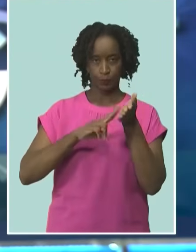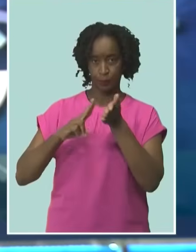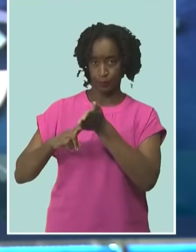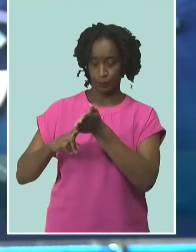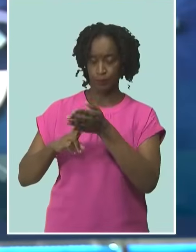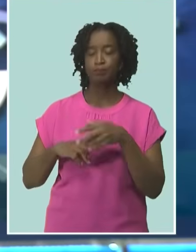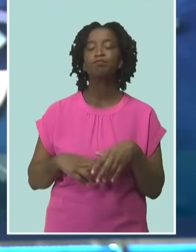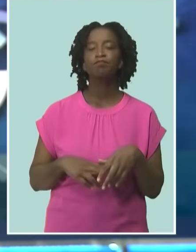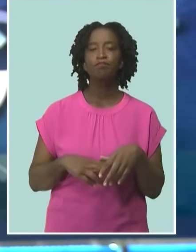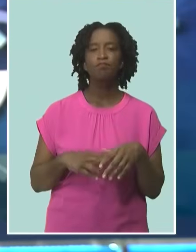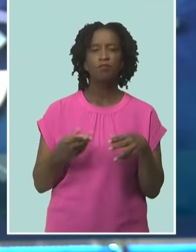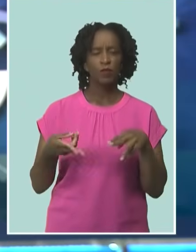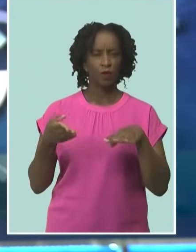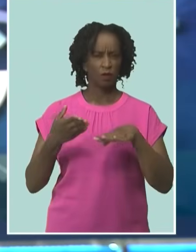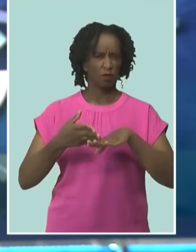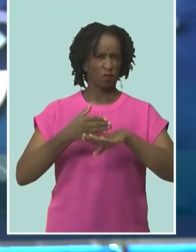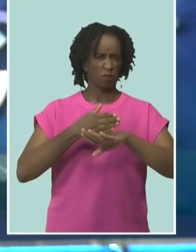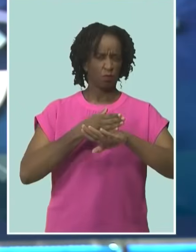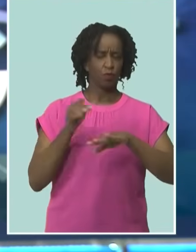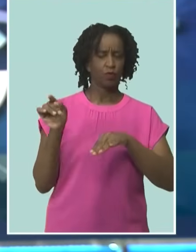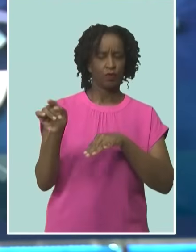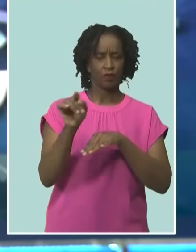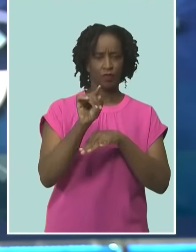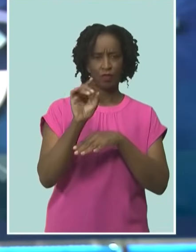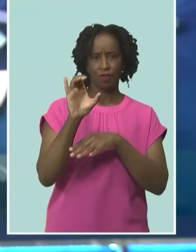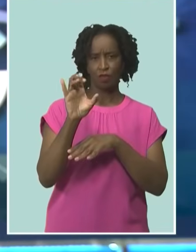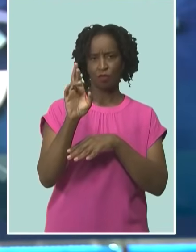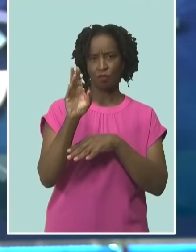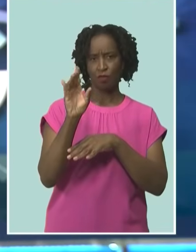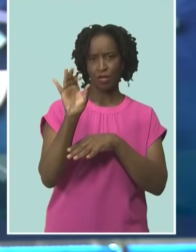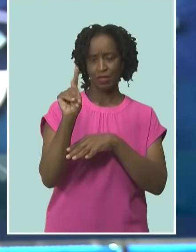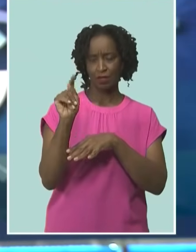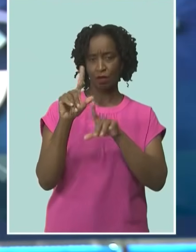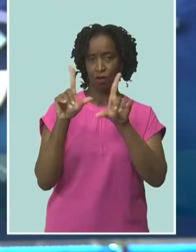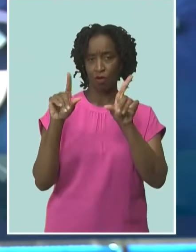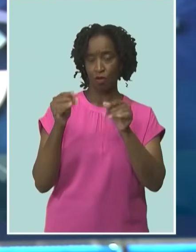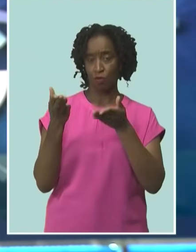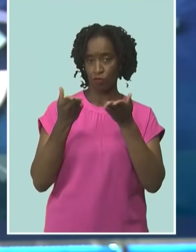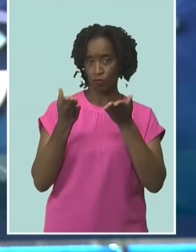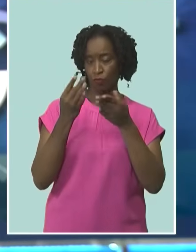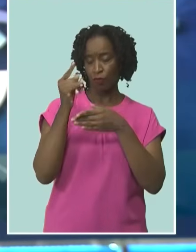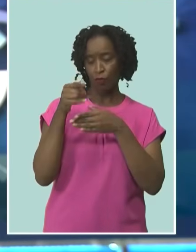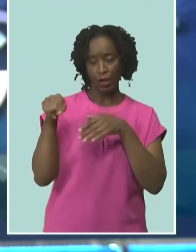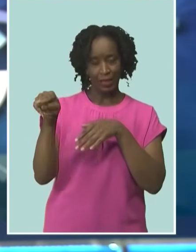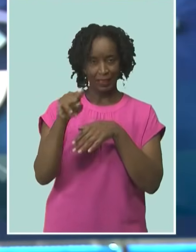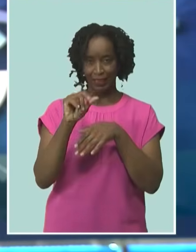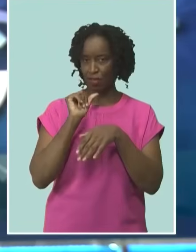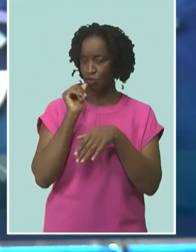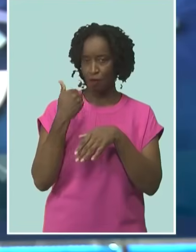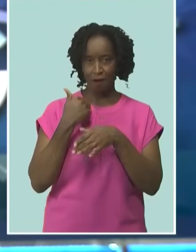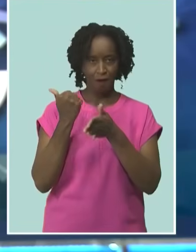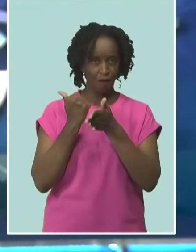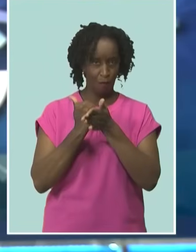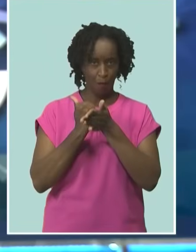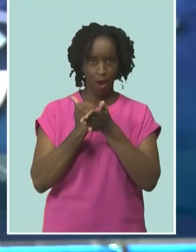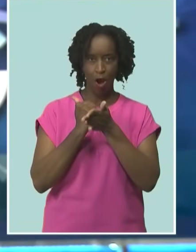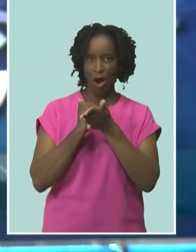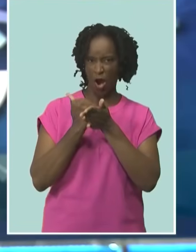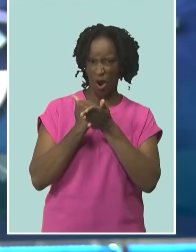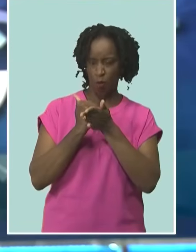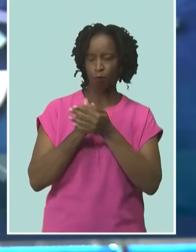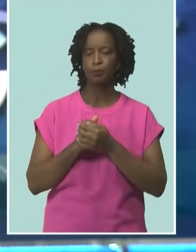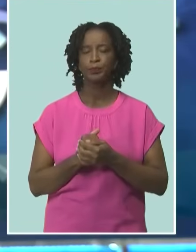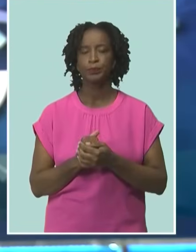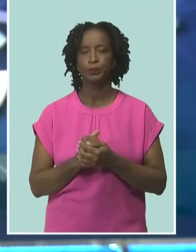who don't have bank accounts in Barbados. It also aims to expand financial access to the underserviced segments of the Barbadian